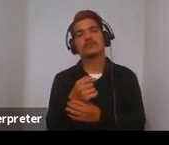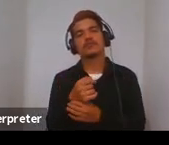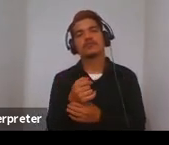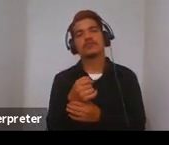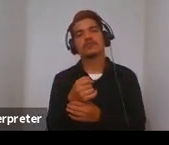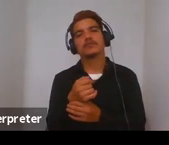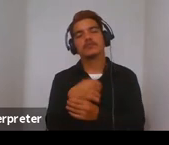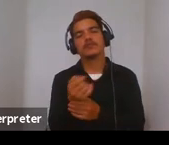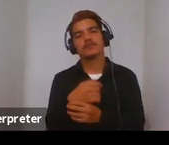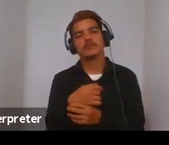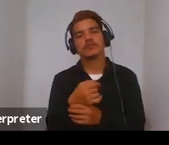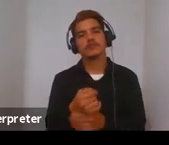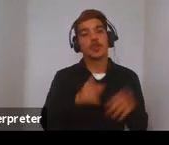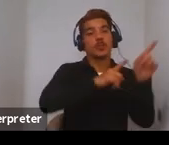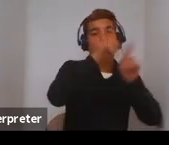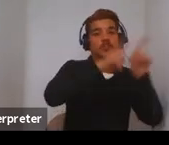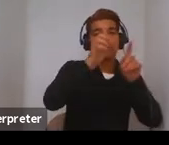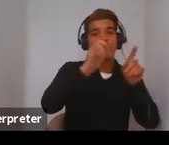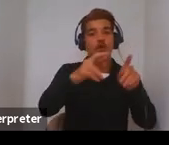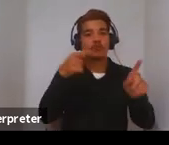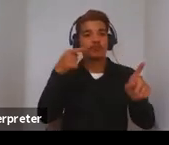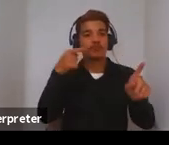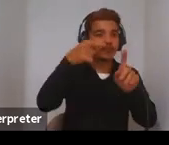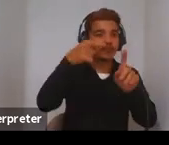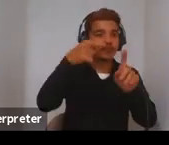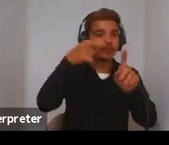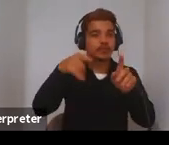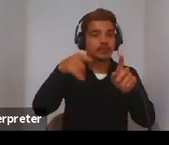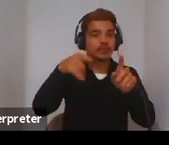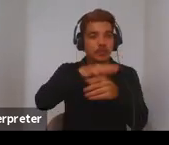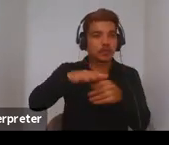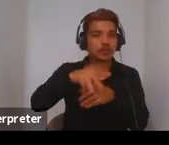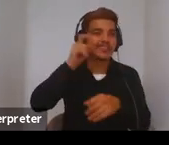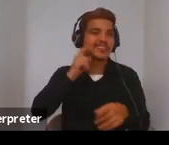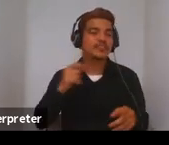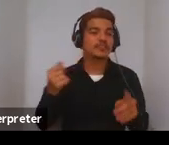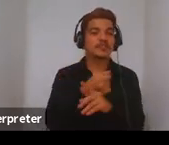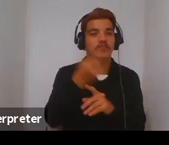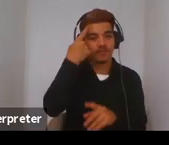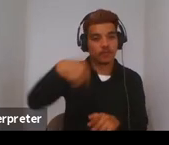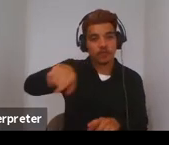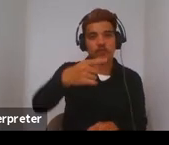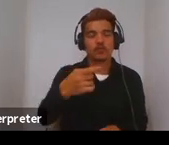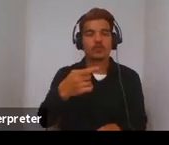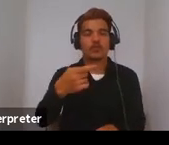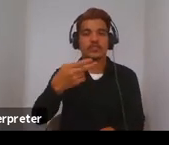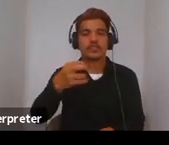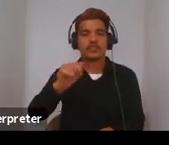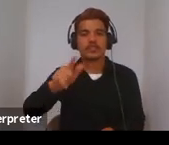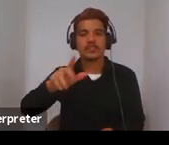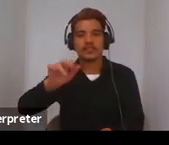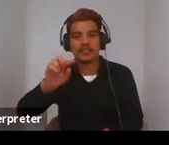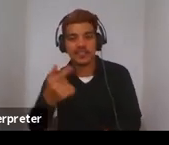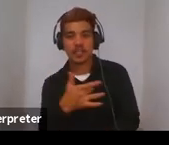a star or point towards our local sexual assault agencies and for you, this Healing Hearts Crisis Center, as a place